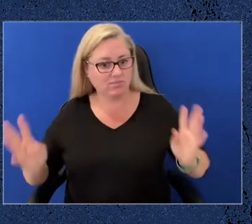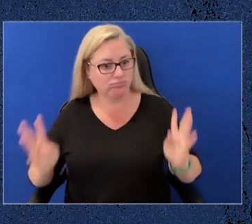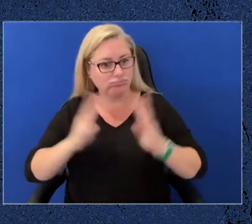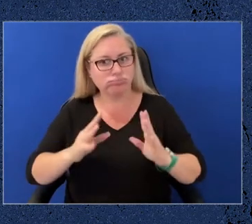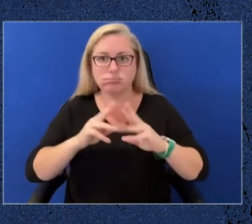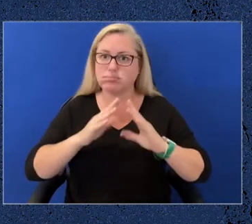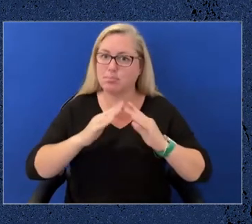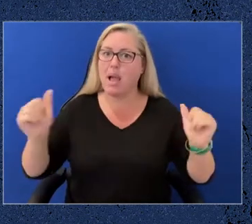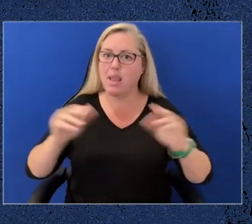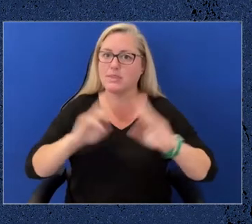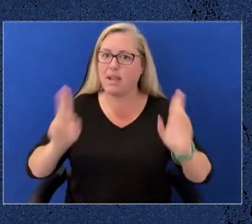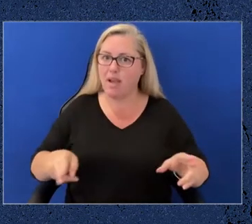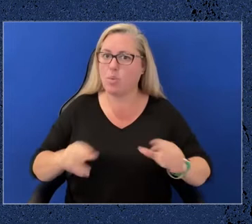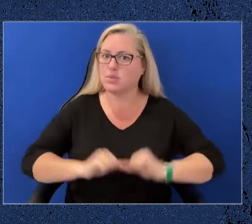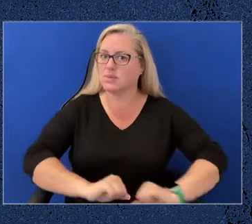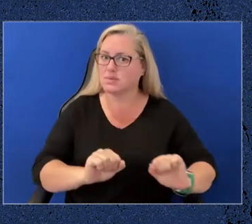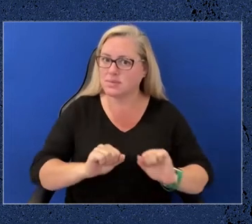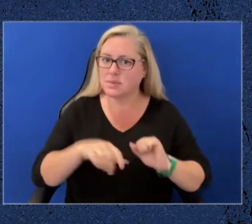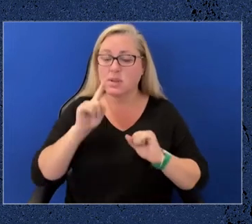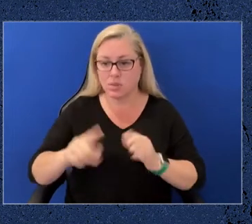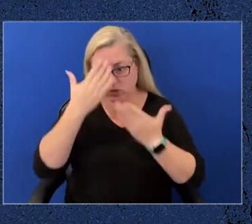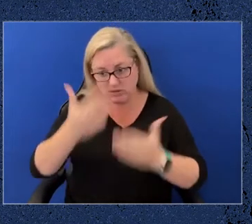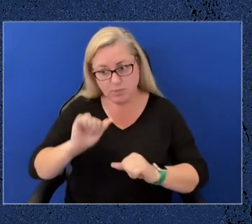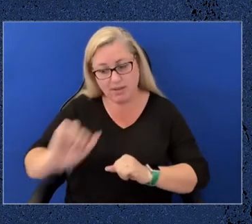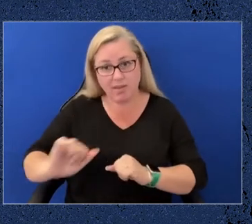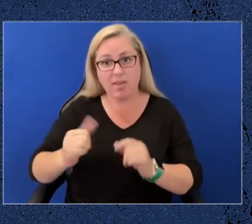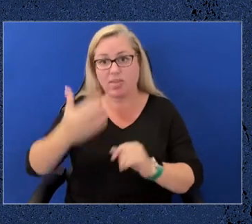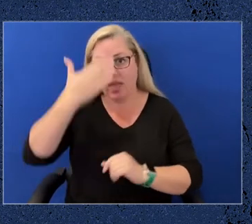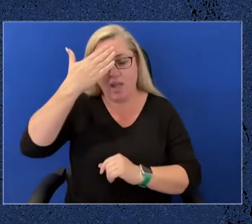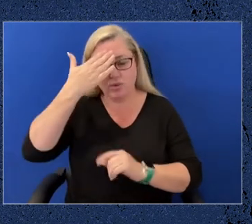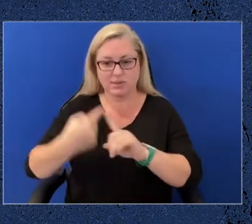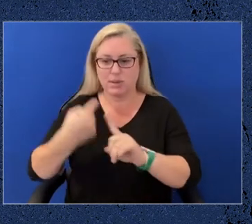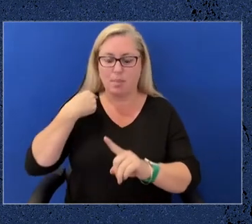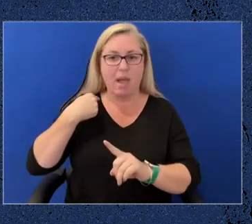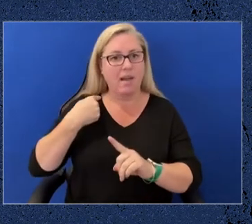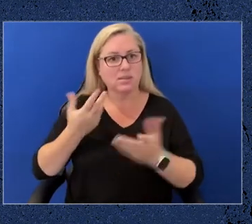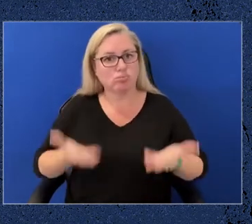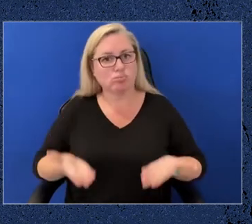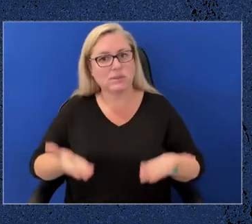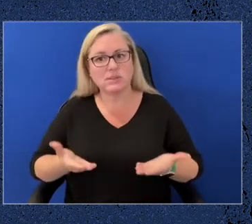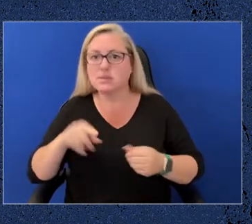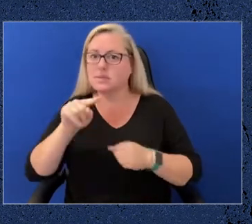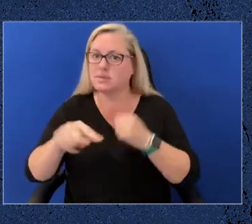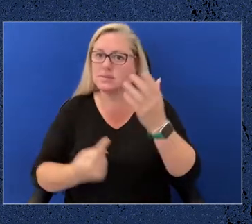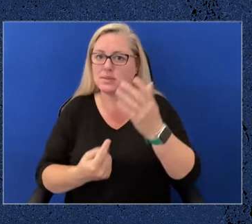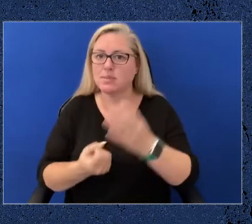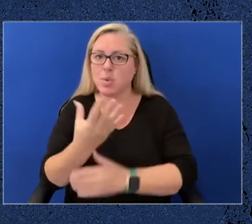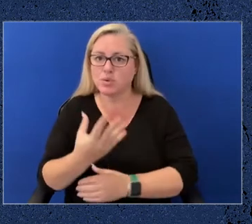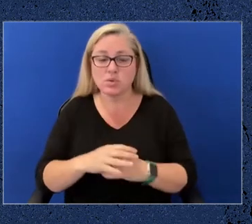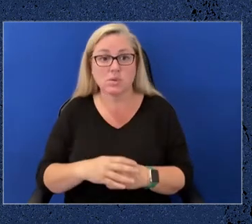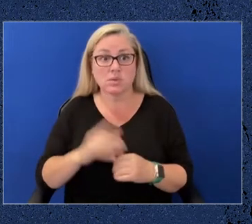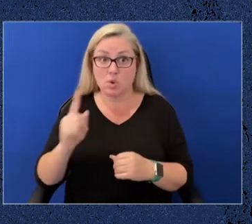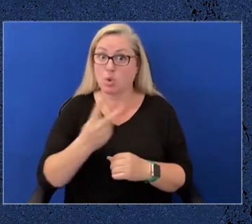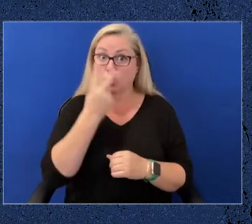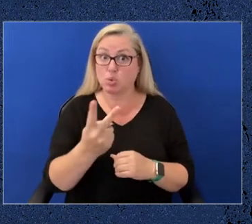our respects to their elders, past, present, and emerging. We're joined today by two Wurundjeri scholars to talk about